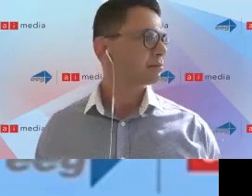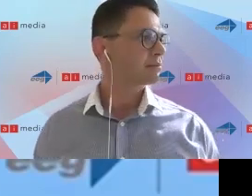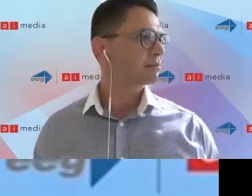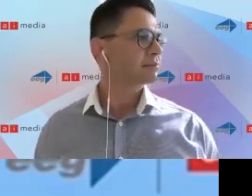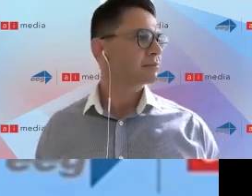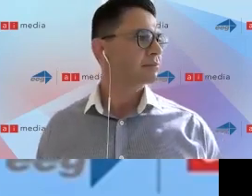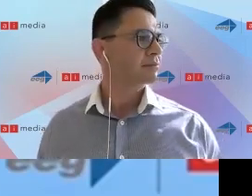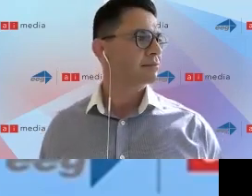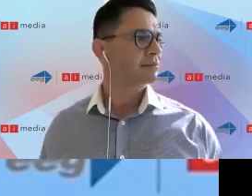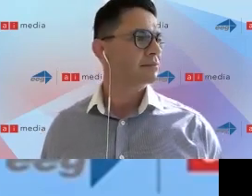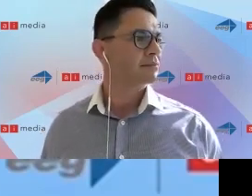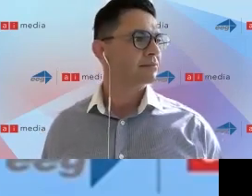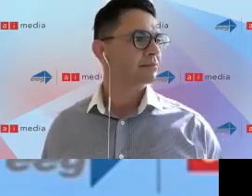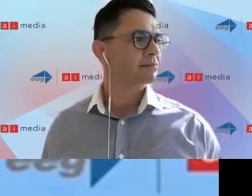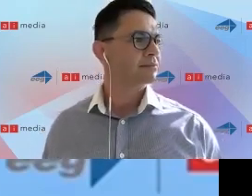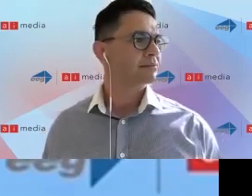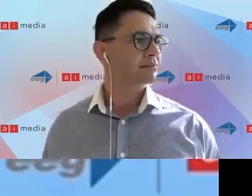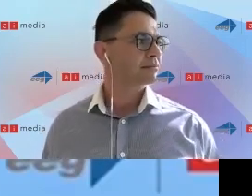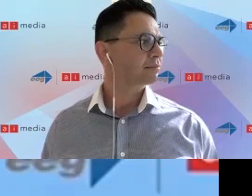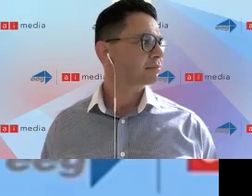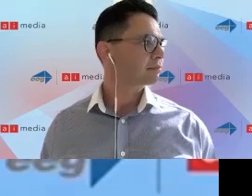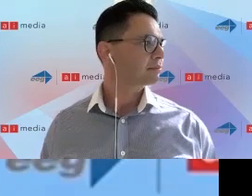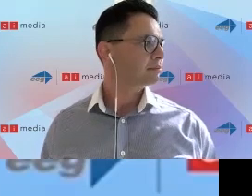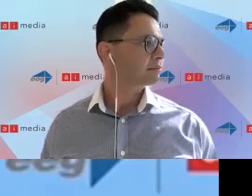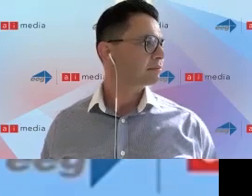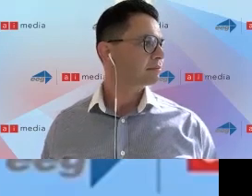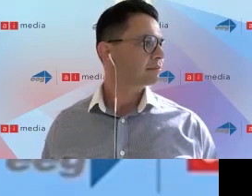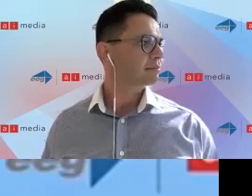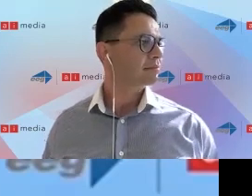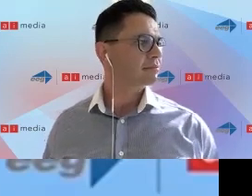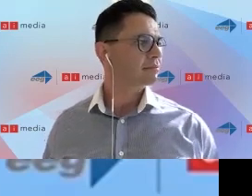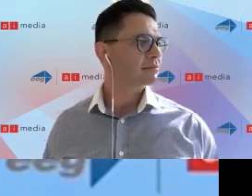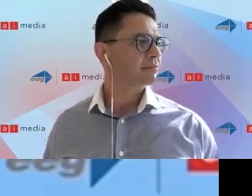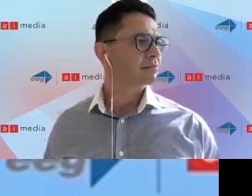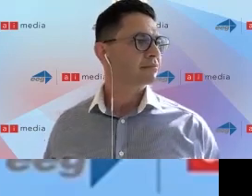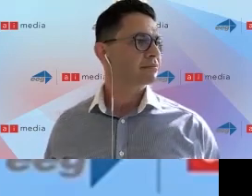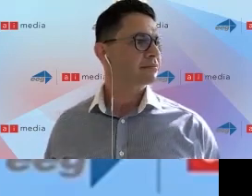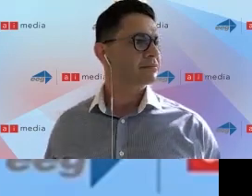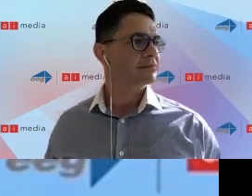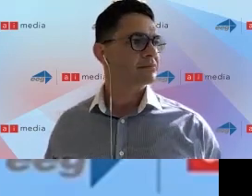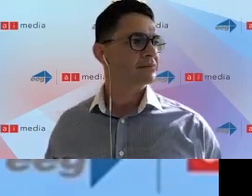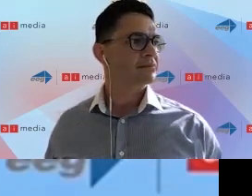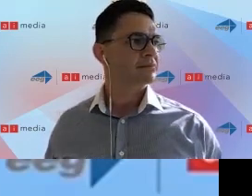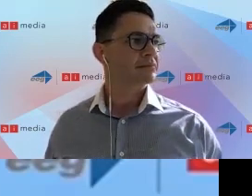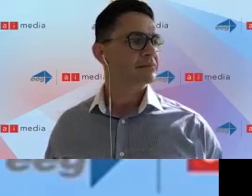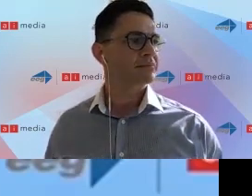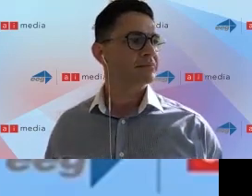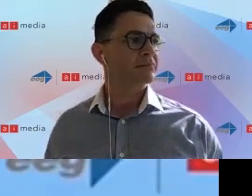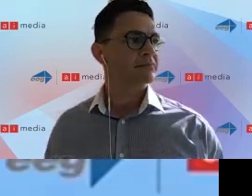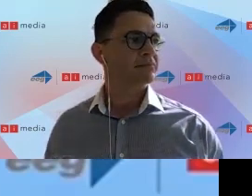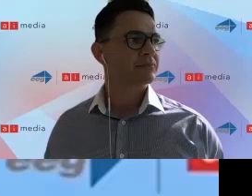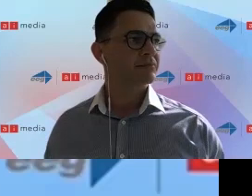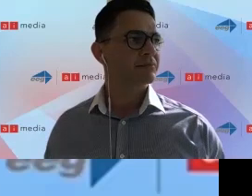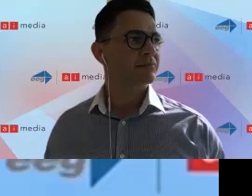has driven unprecedented upheaval, with organizations having to use video to do everyday business,